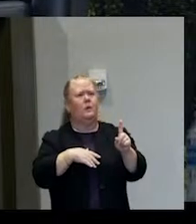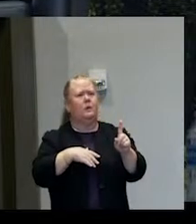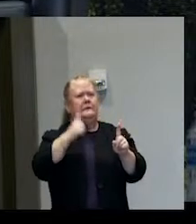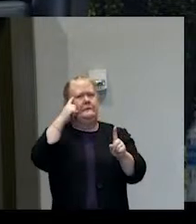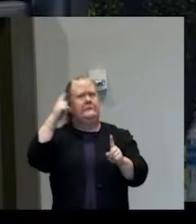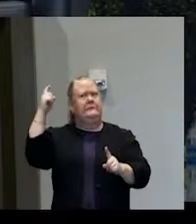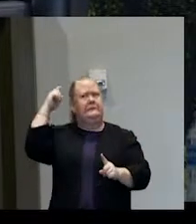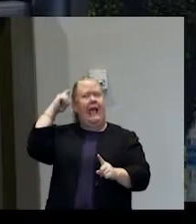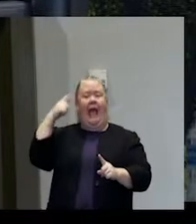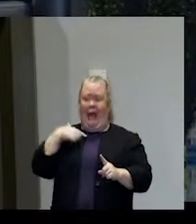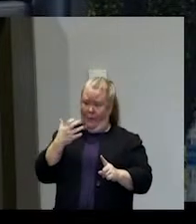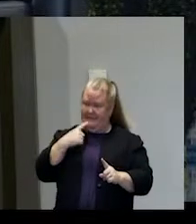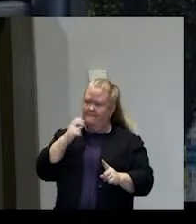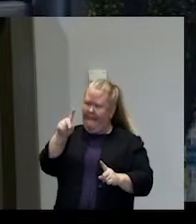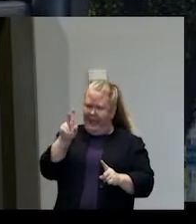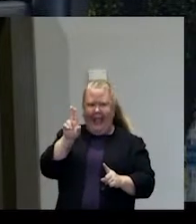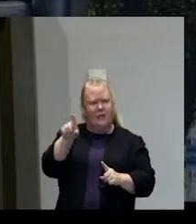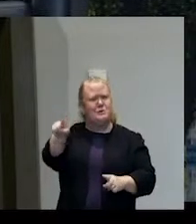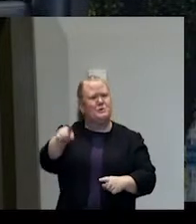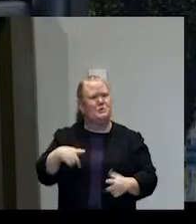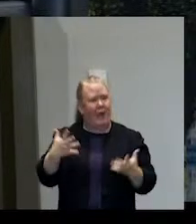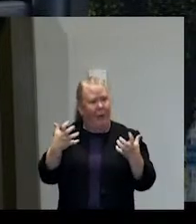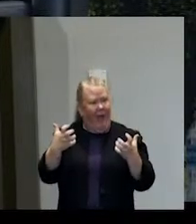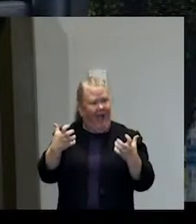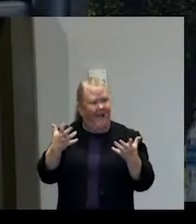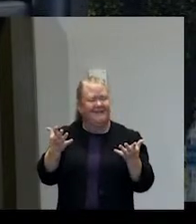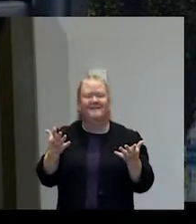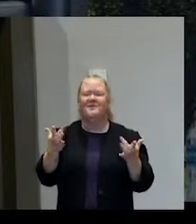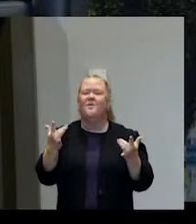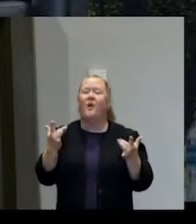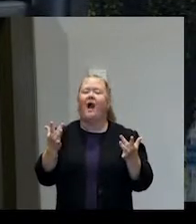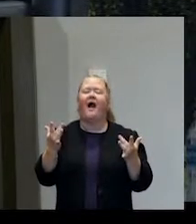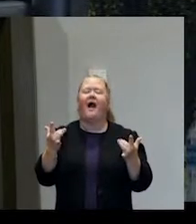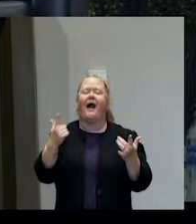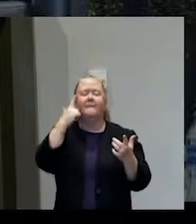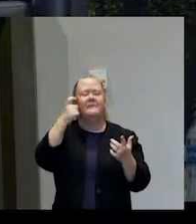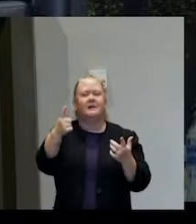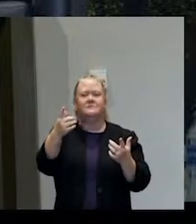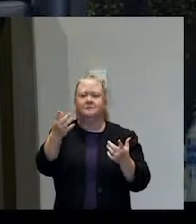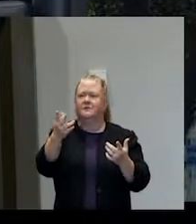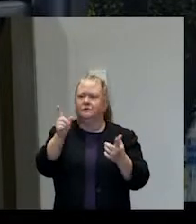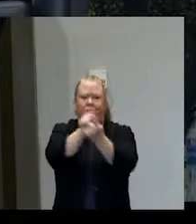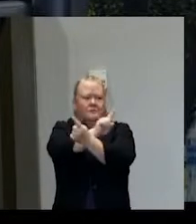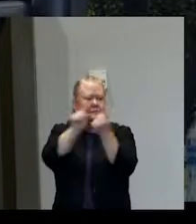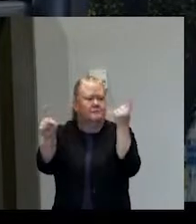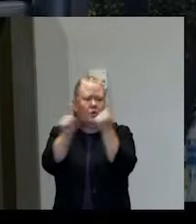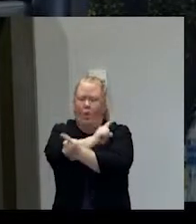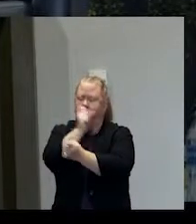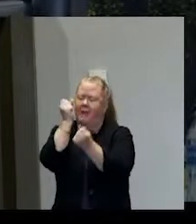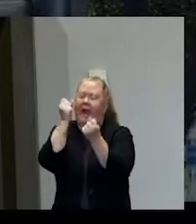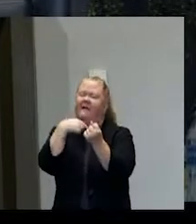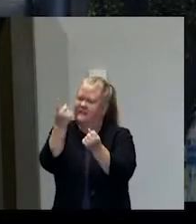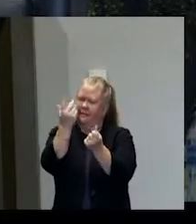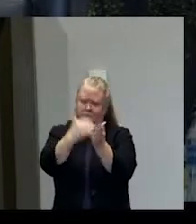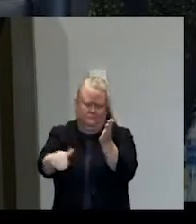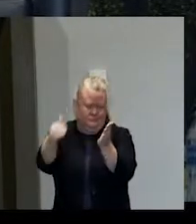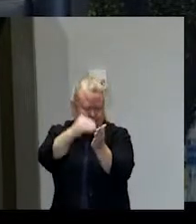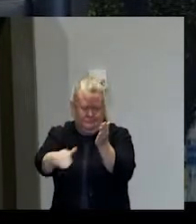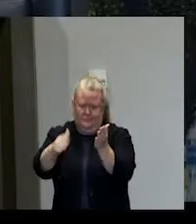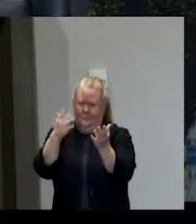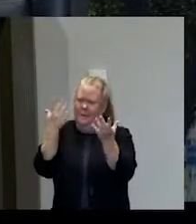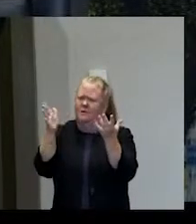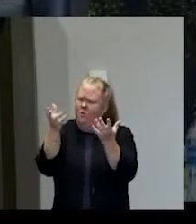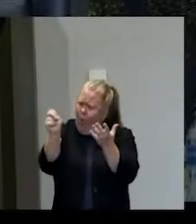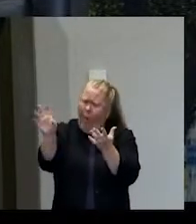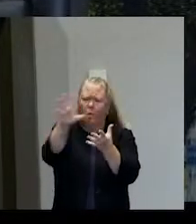want to say right back at you, because what it really is you get to meet so many people, and I've said this ad nauseum that everyone has their own